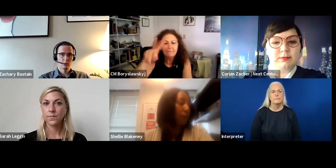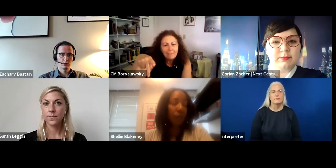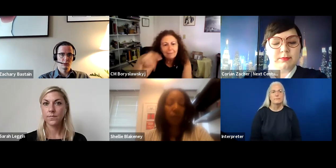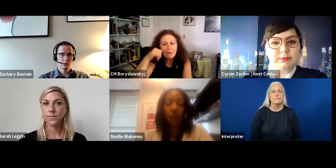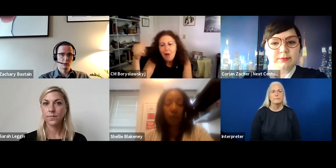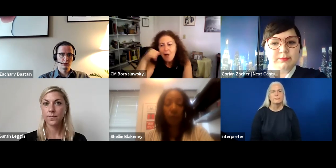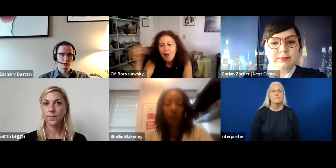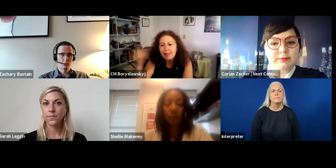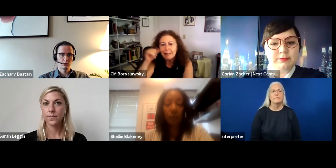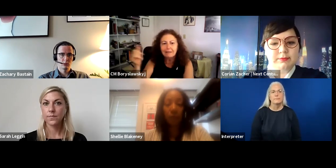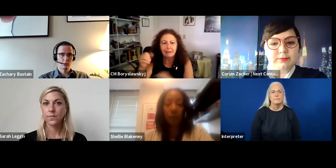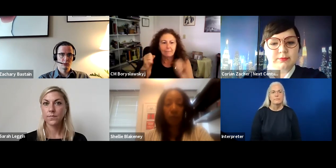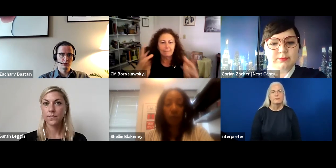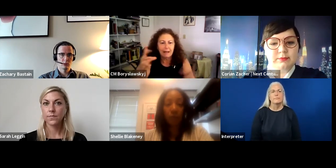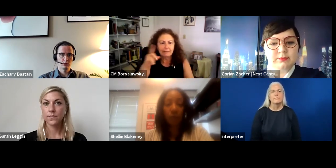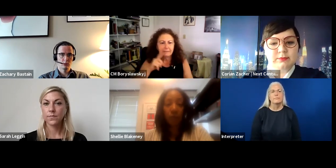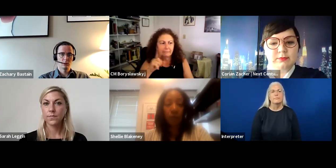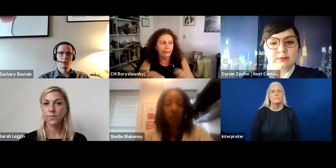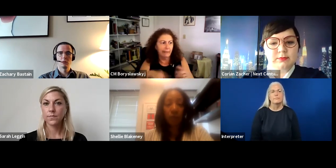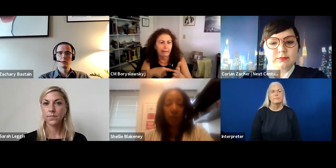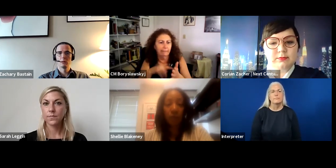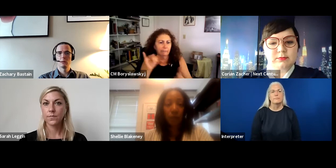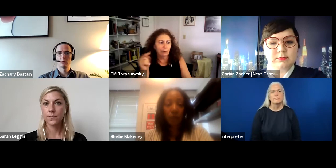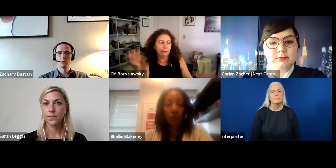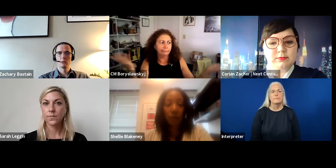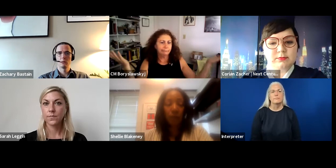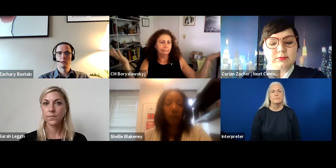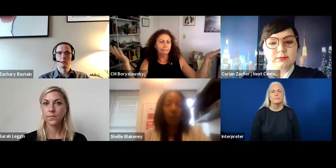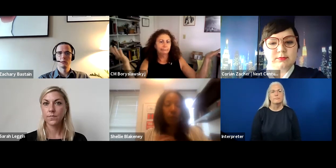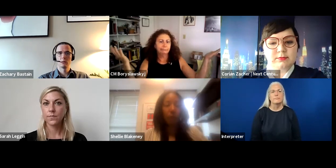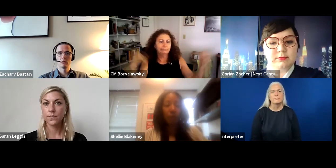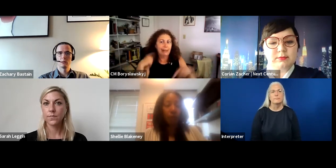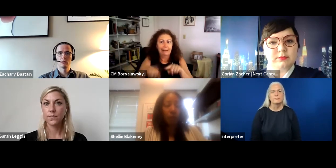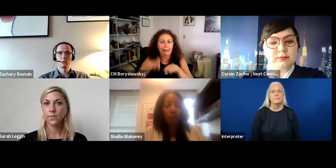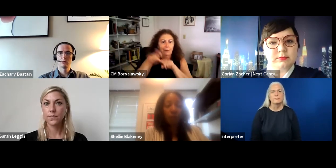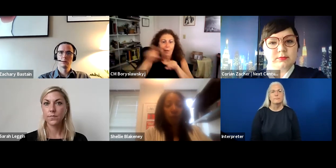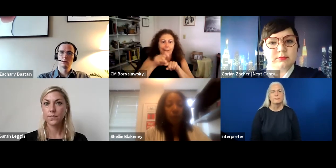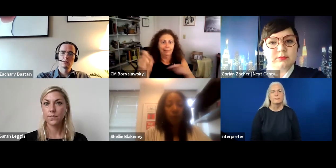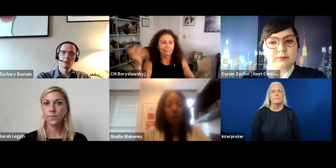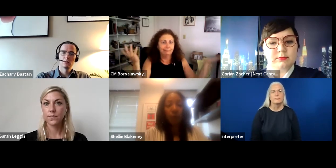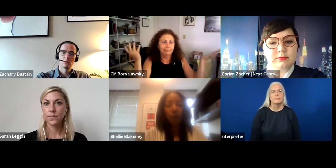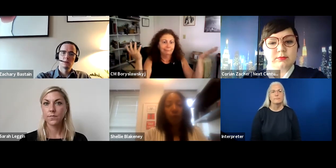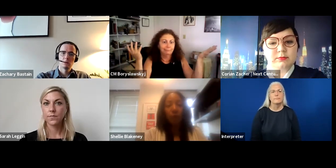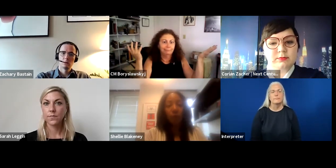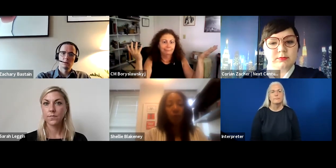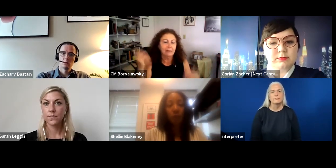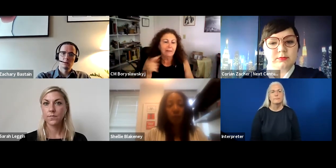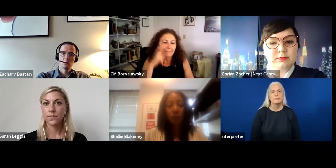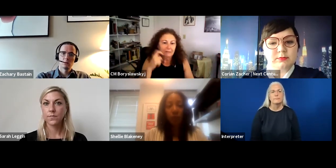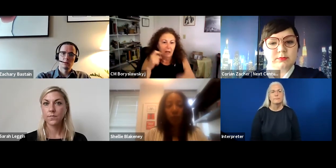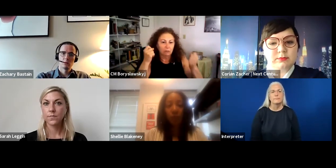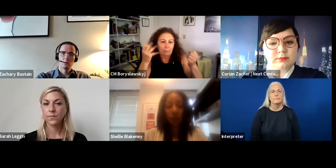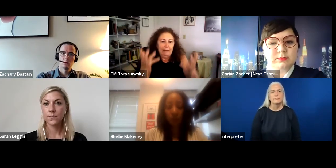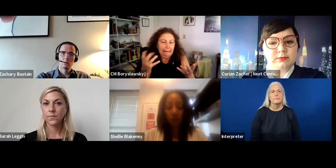that. And deaf people rely on VRS and they can't afford these services. So now I can't even make